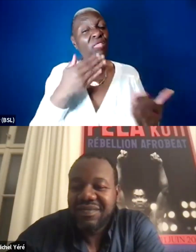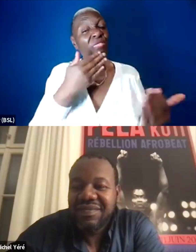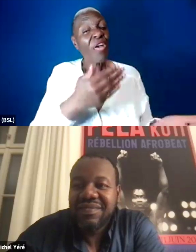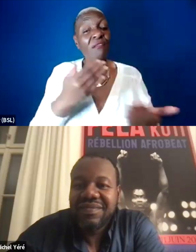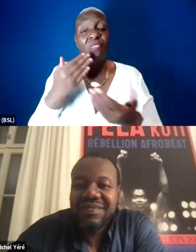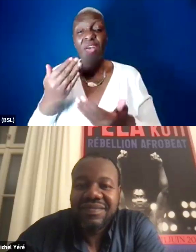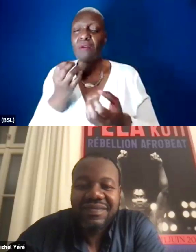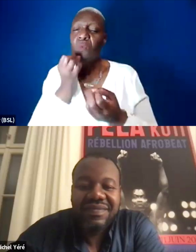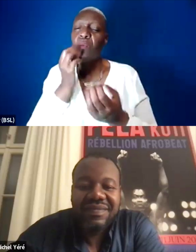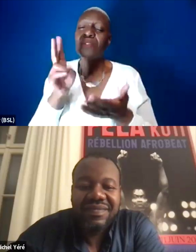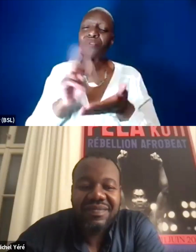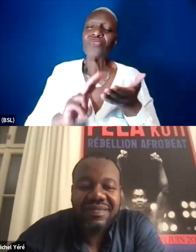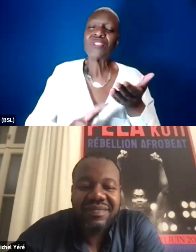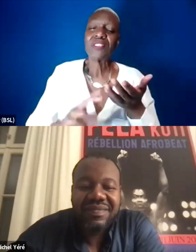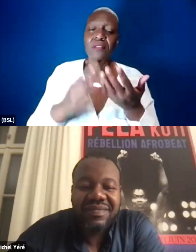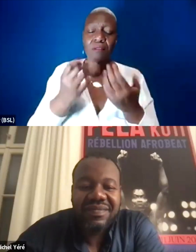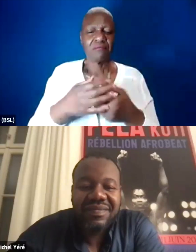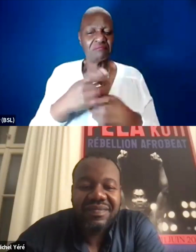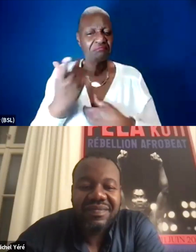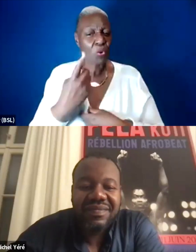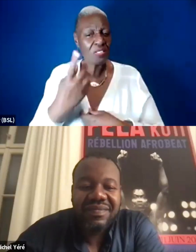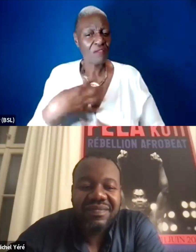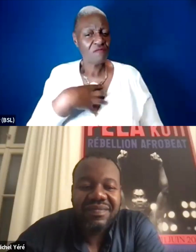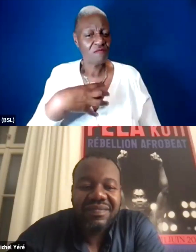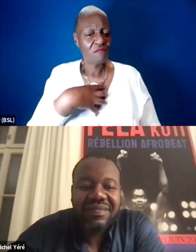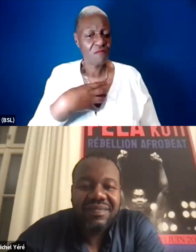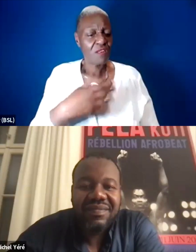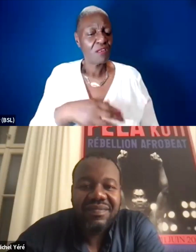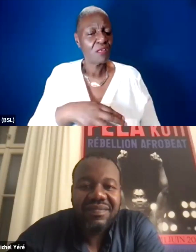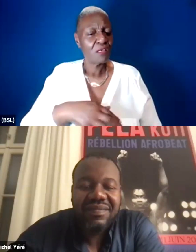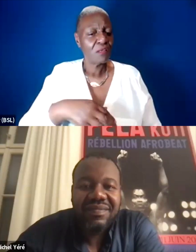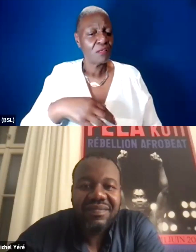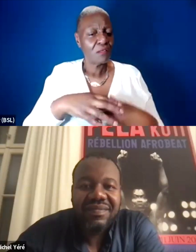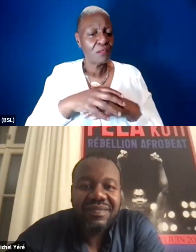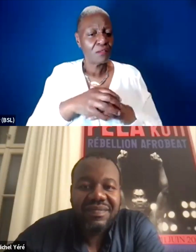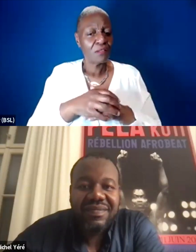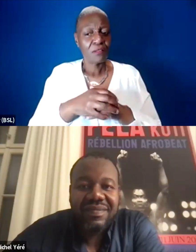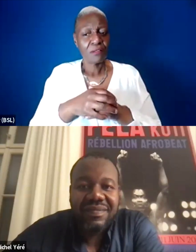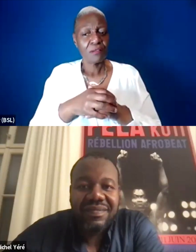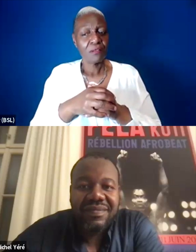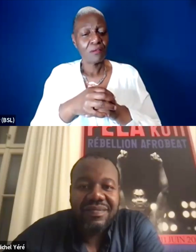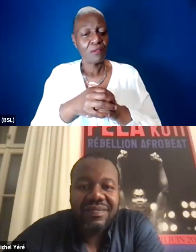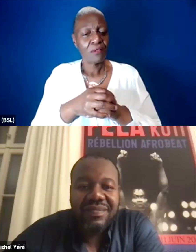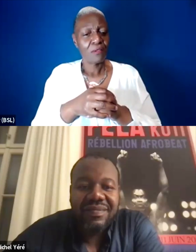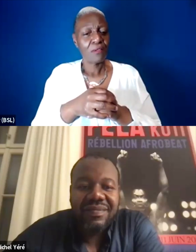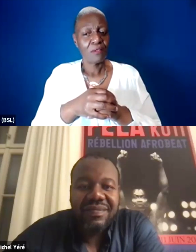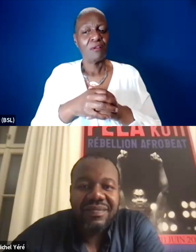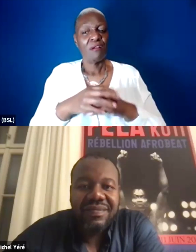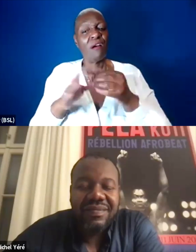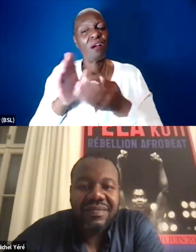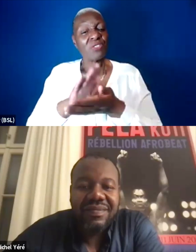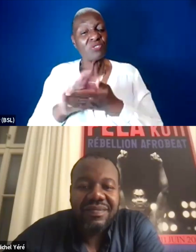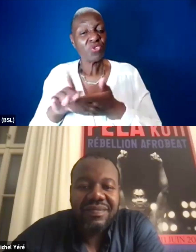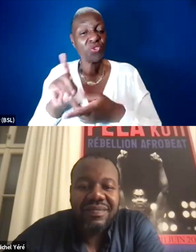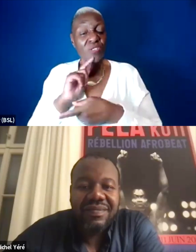readings, and interested to know why Henri-Michel didn't translate his own poems into English, or what the benefits are of